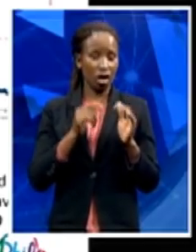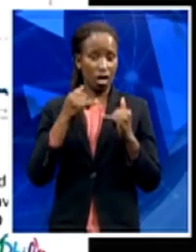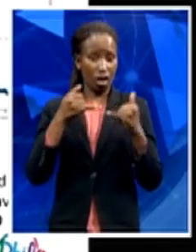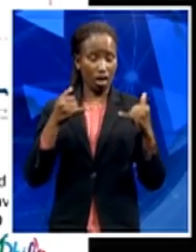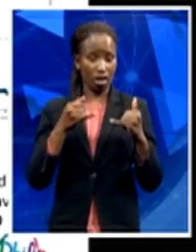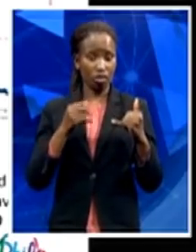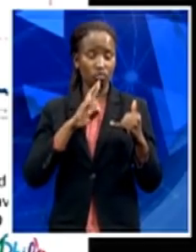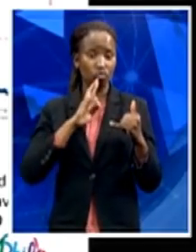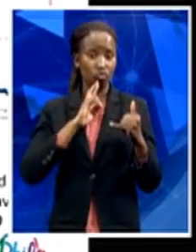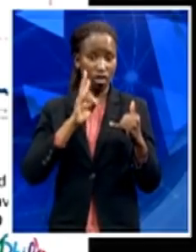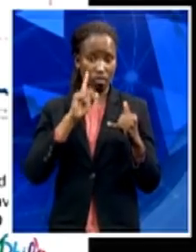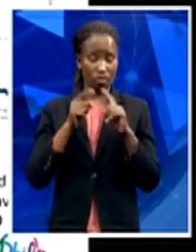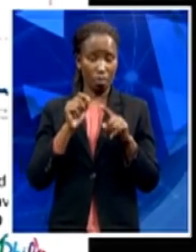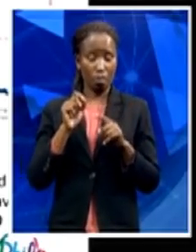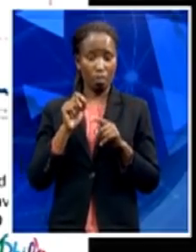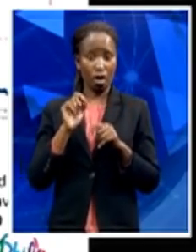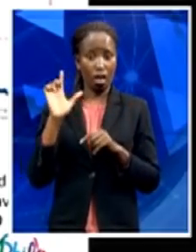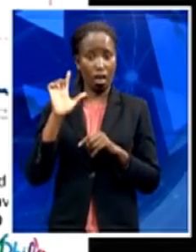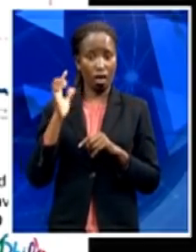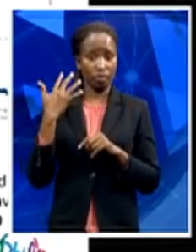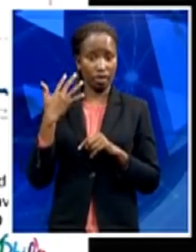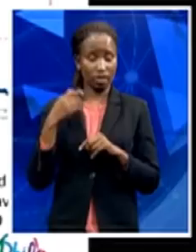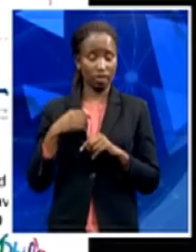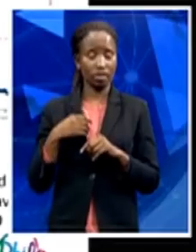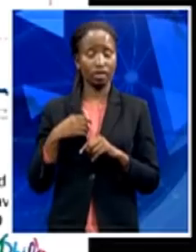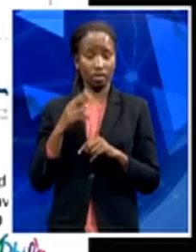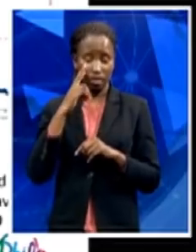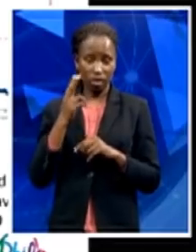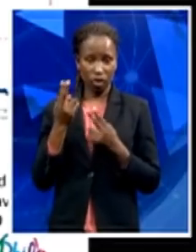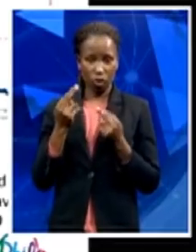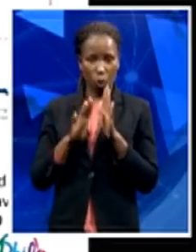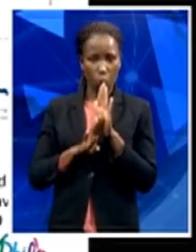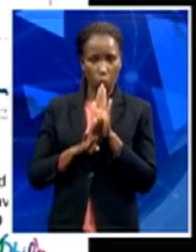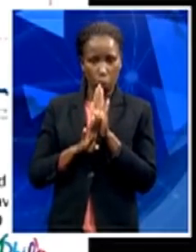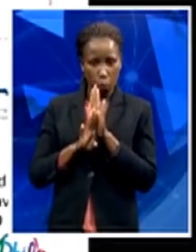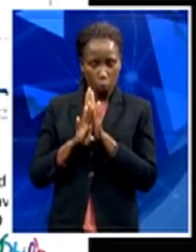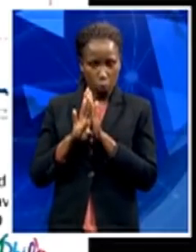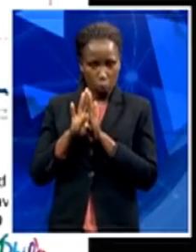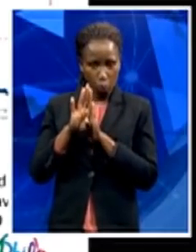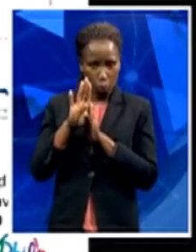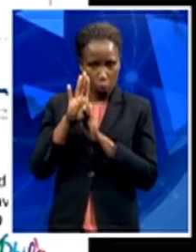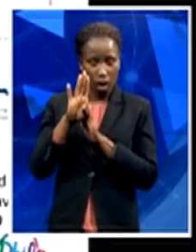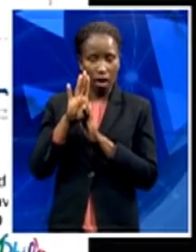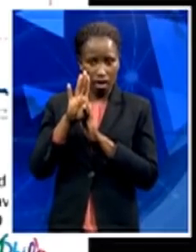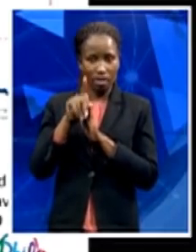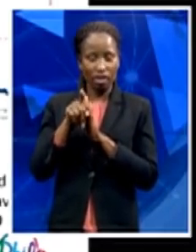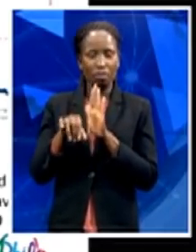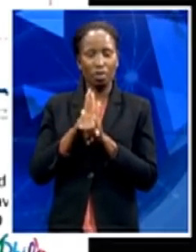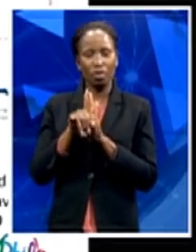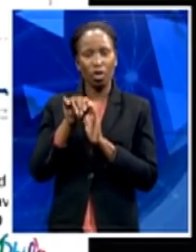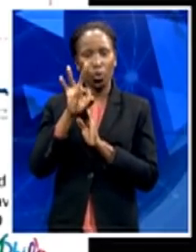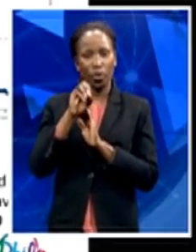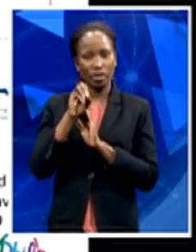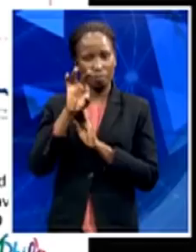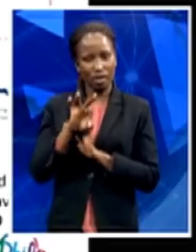can see that a new wave threshold, which has been defined as 30% of the peak